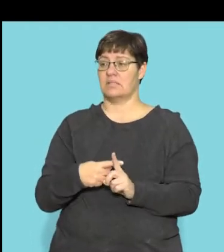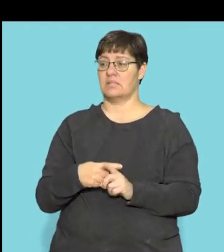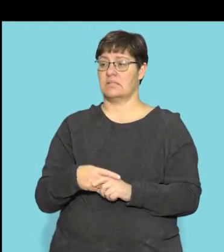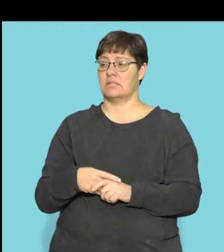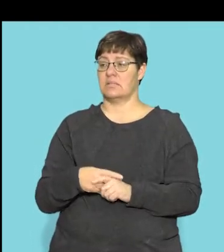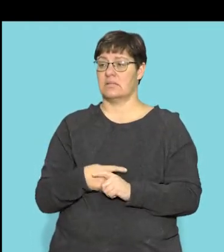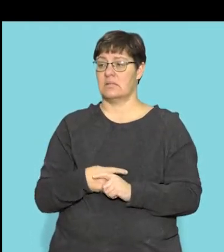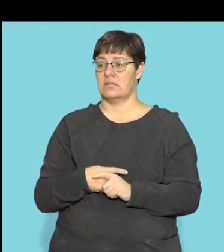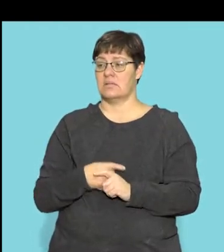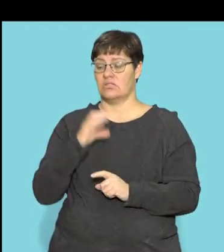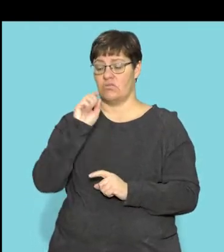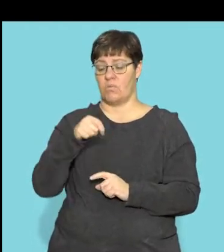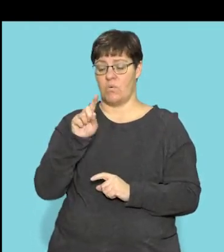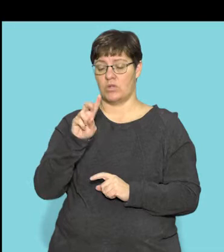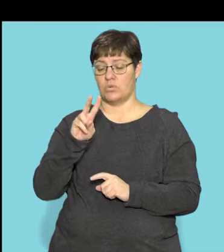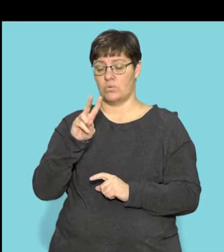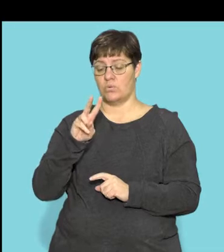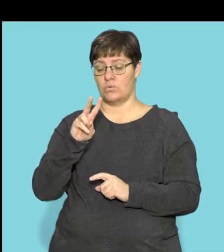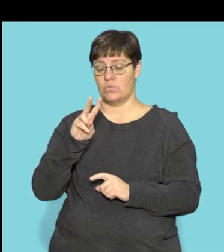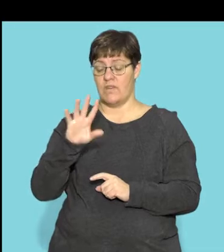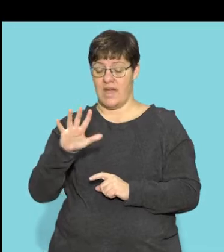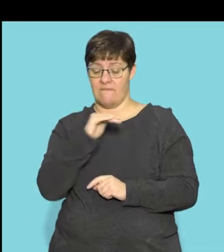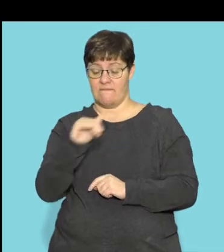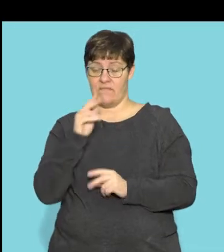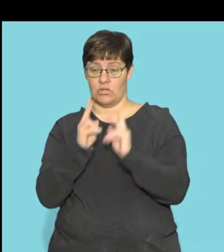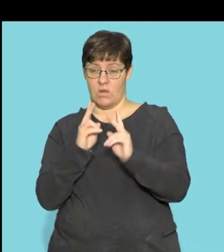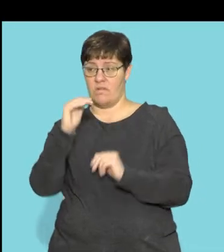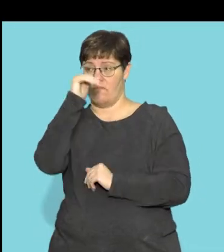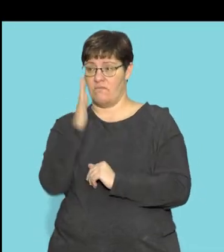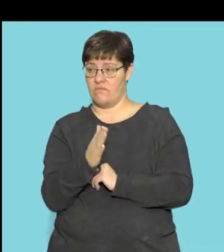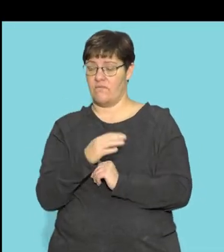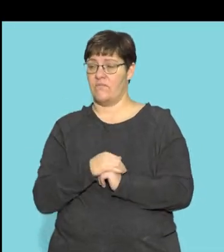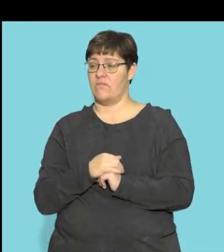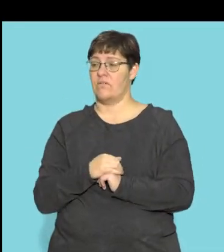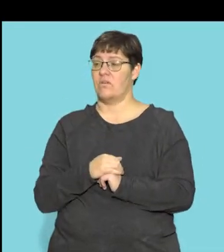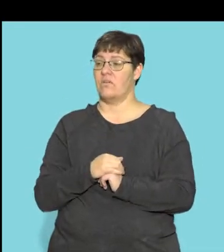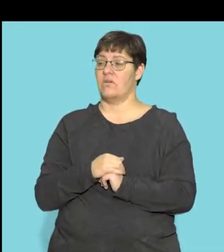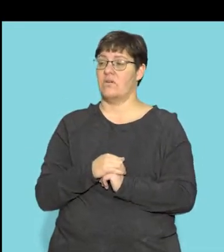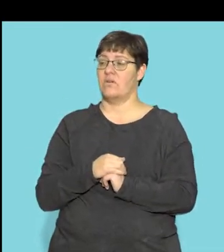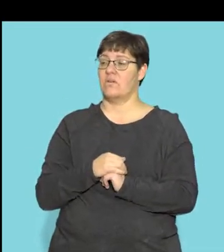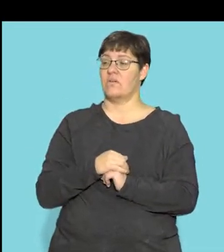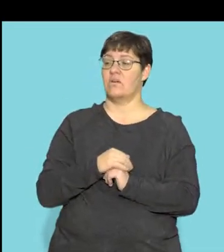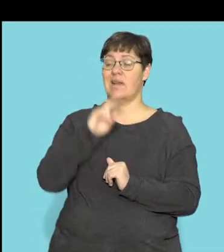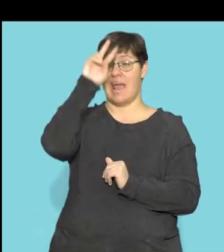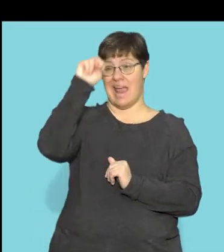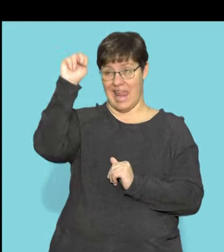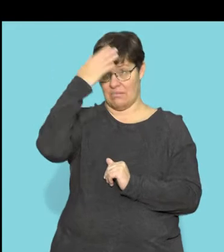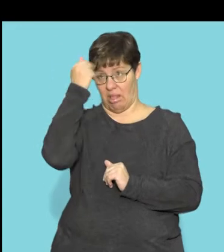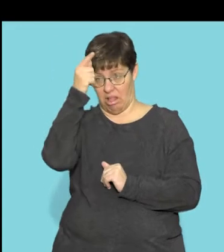0.125 divided by 12, this is a 5, all to the exponent of n, which I don't